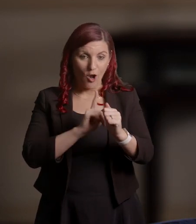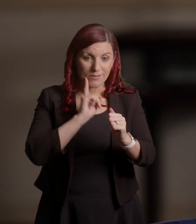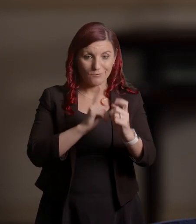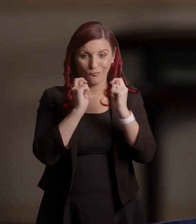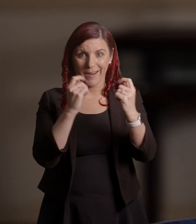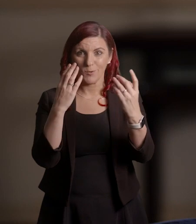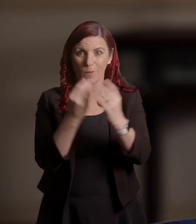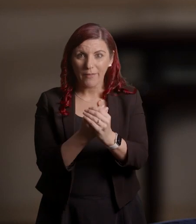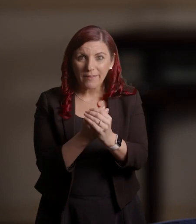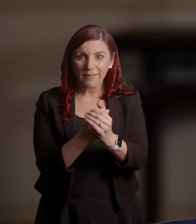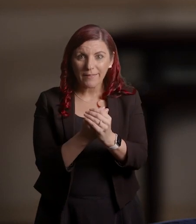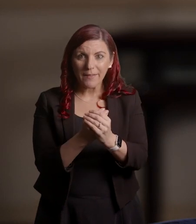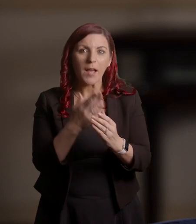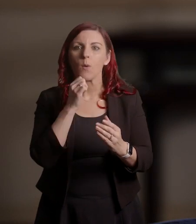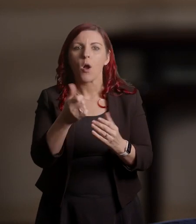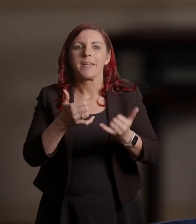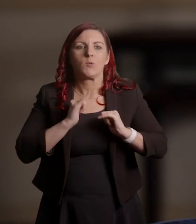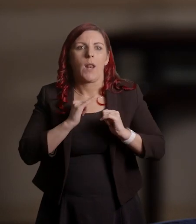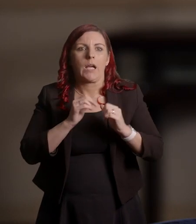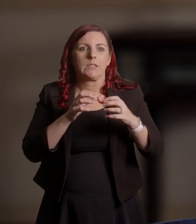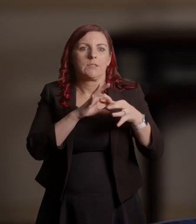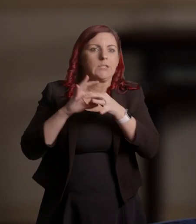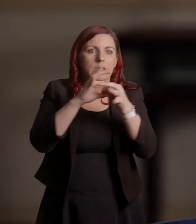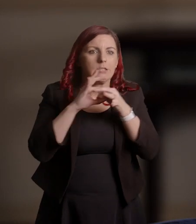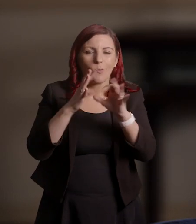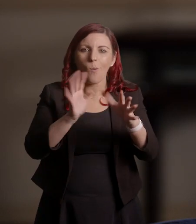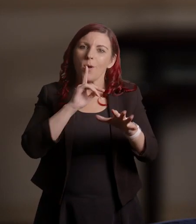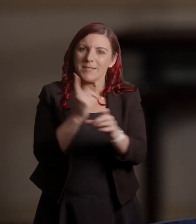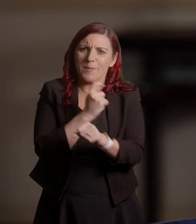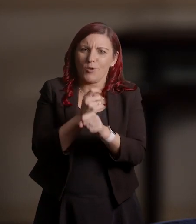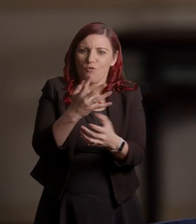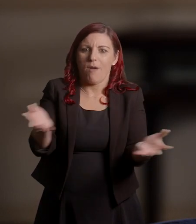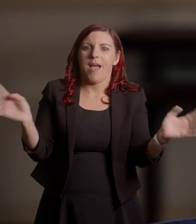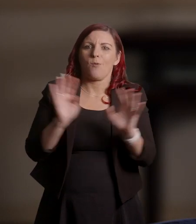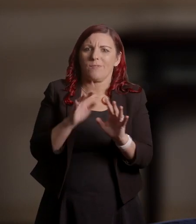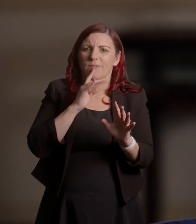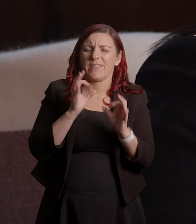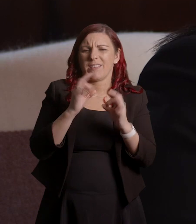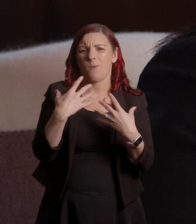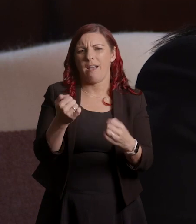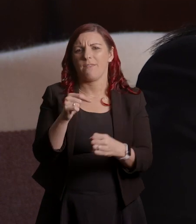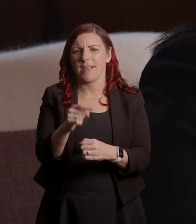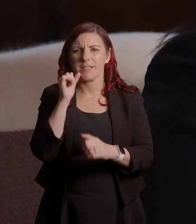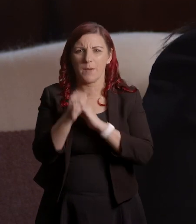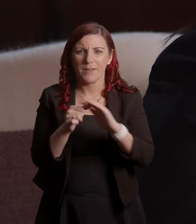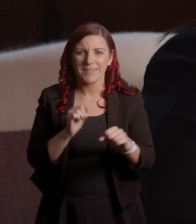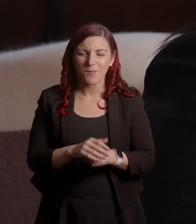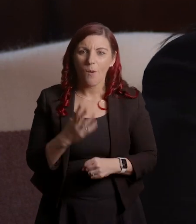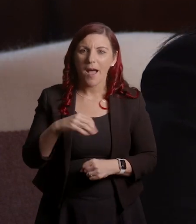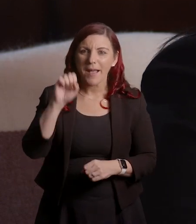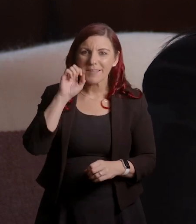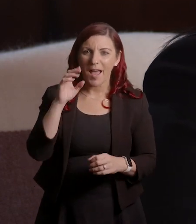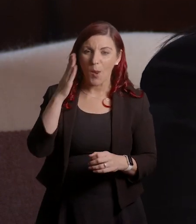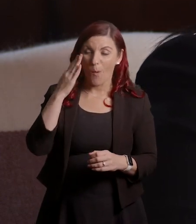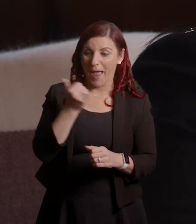there, albeit that we weren't even socialising as much. It was fantastic to have that, like. But it sounds like that's the thing.